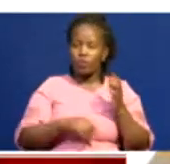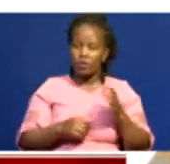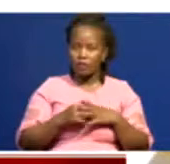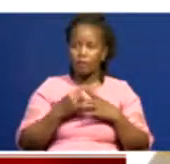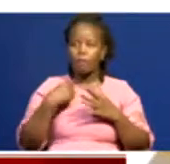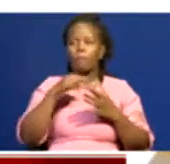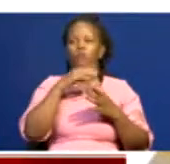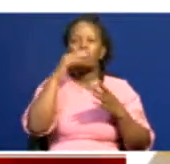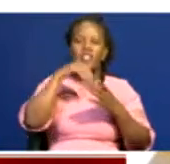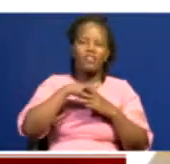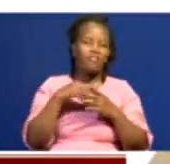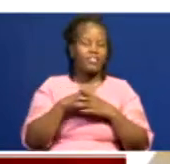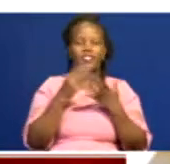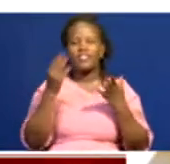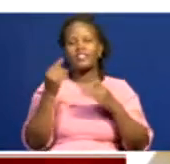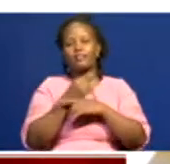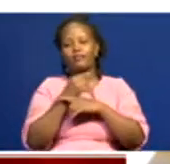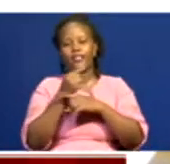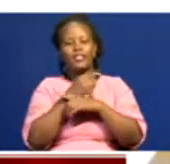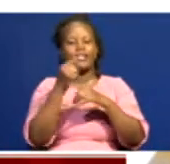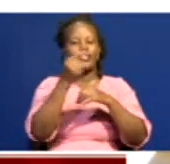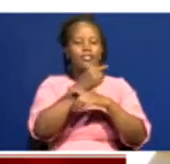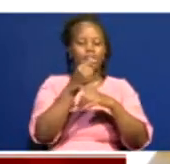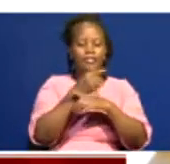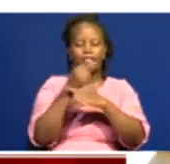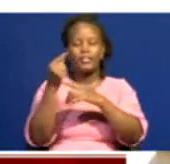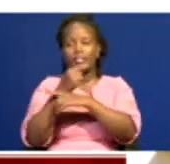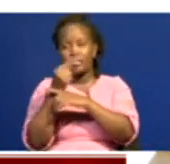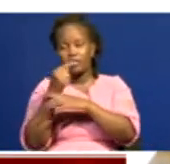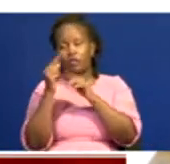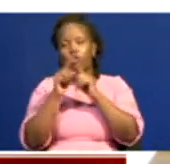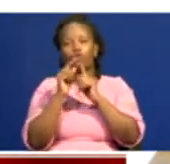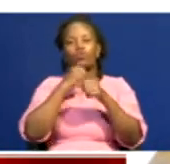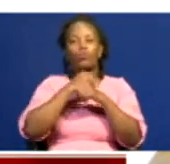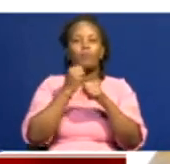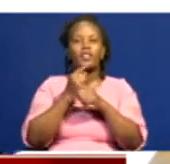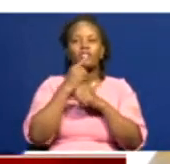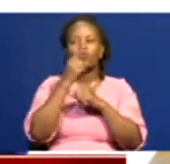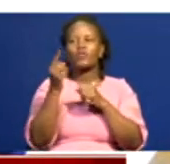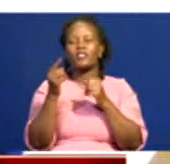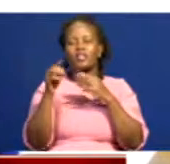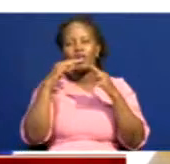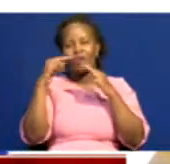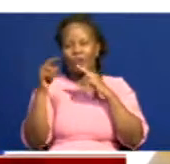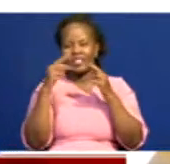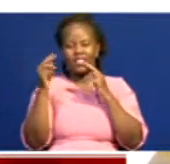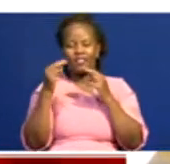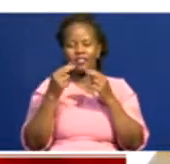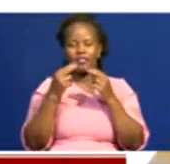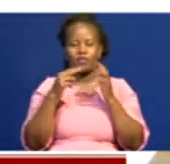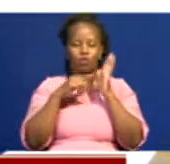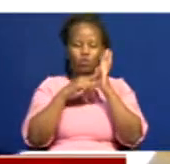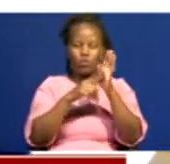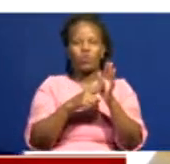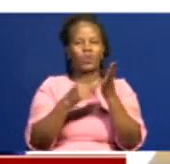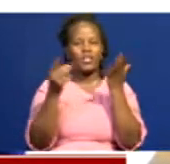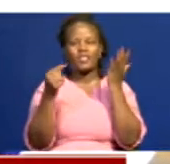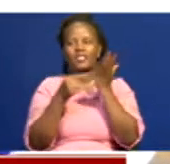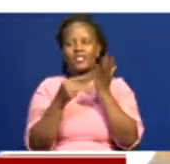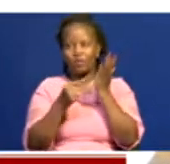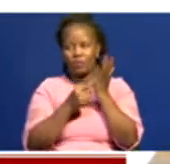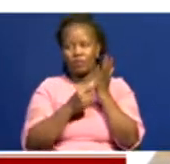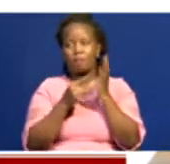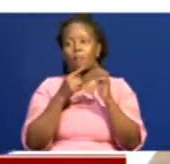in training, we invested heavily in modernizing our hotels to bring in the luxury status. And as we stand